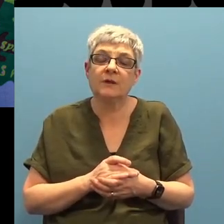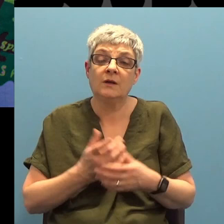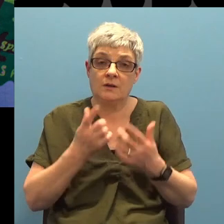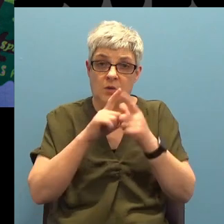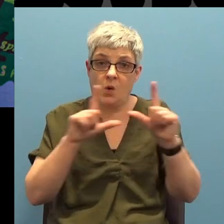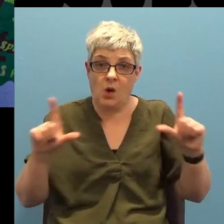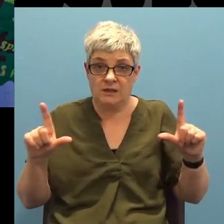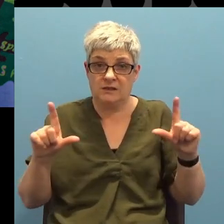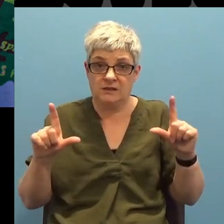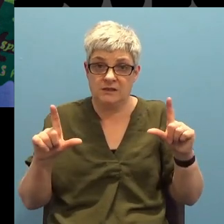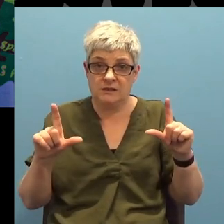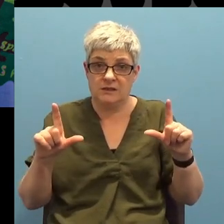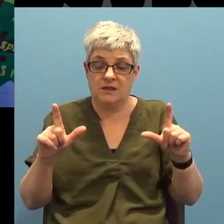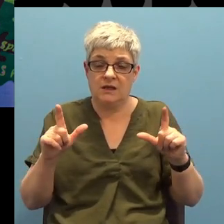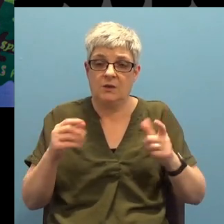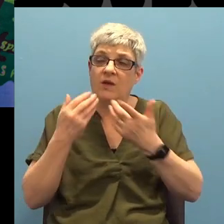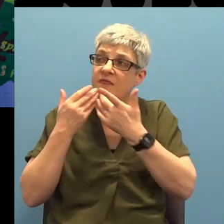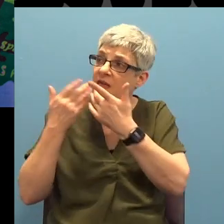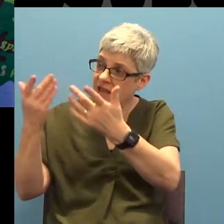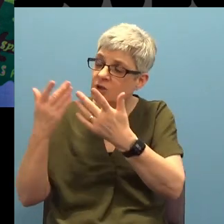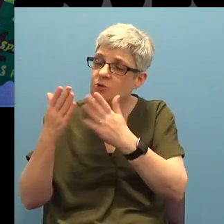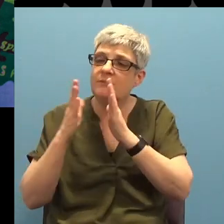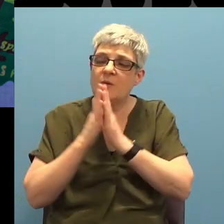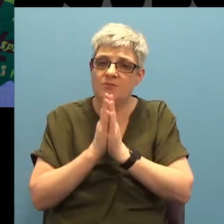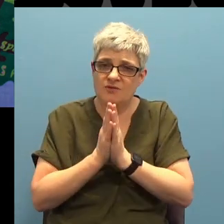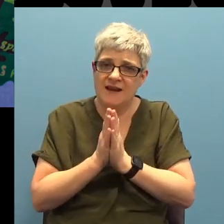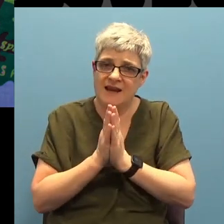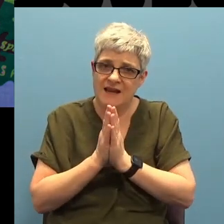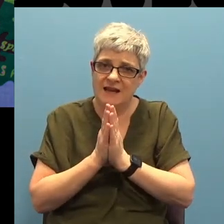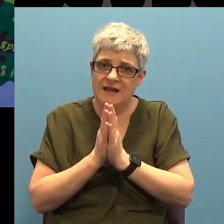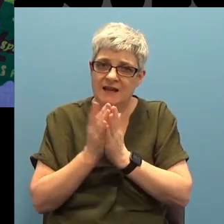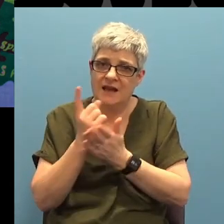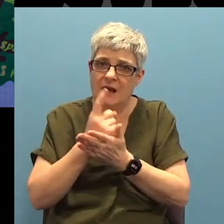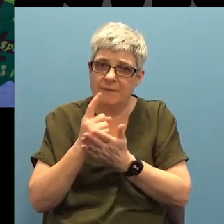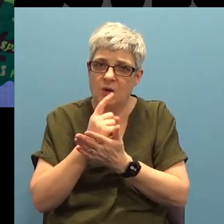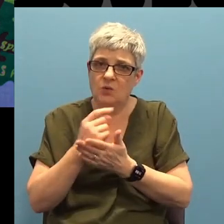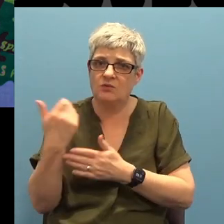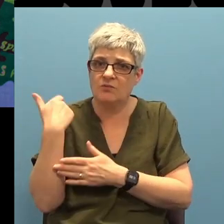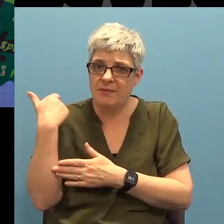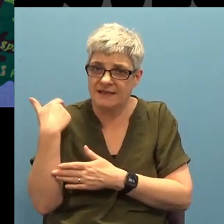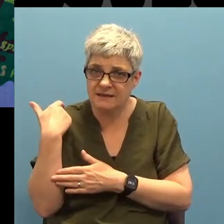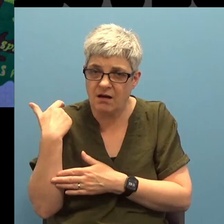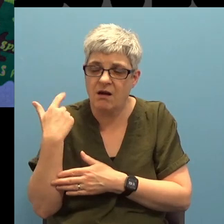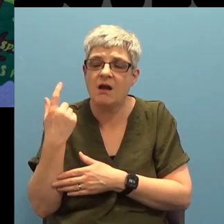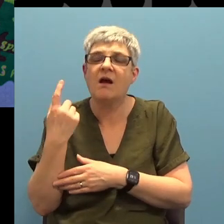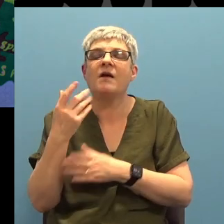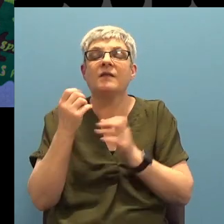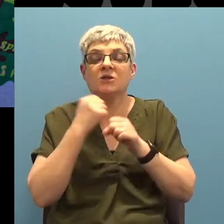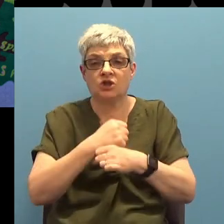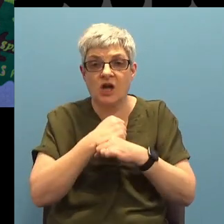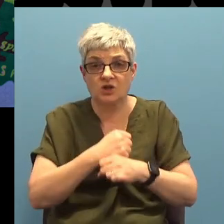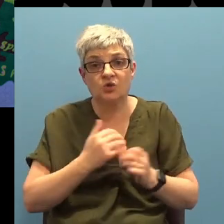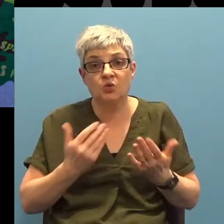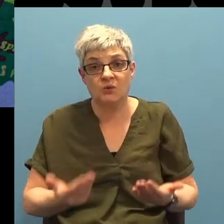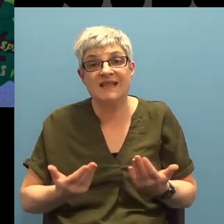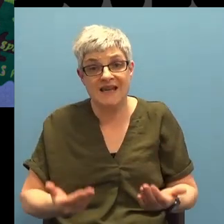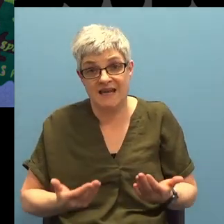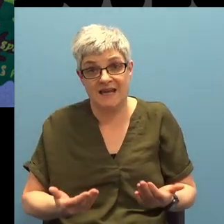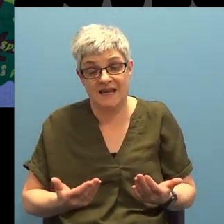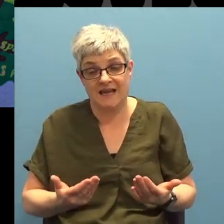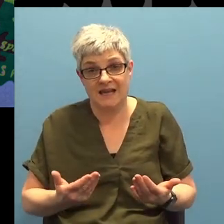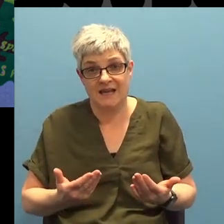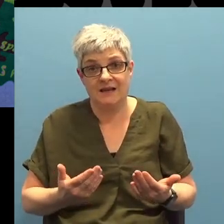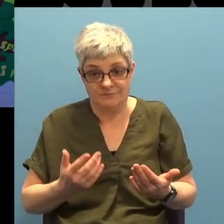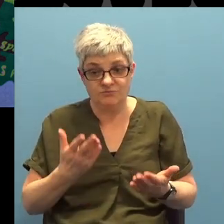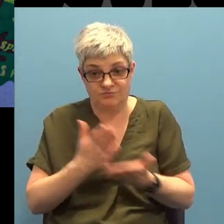And Lord, we thank you and pray about the reminder that George gave us, that the church today is